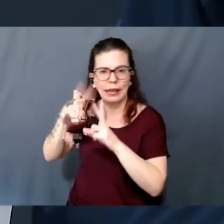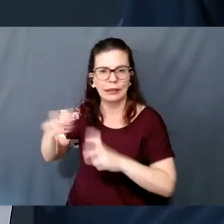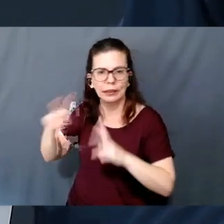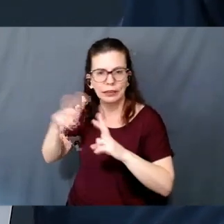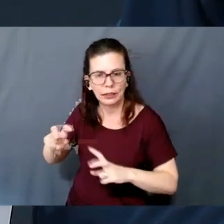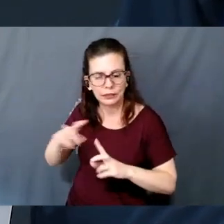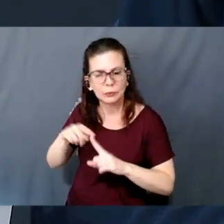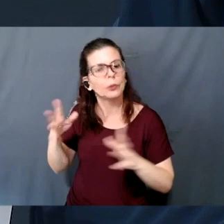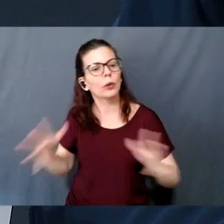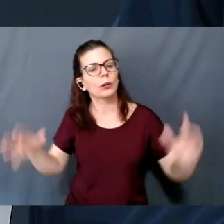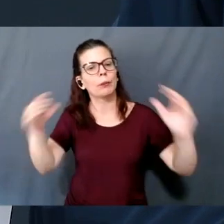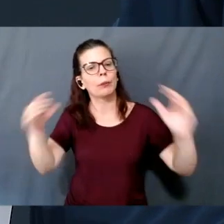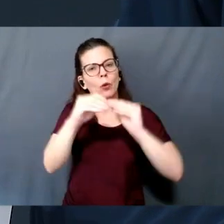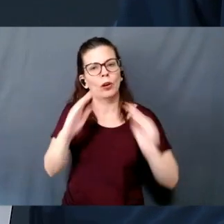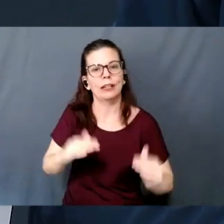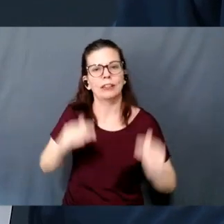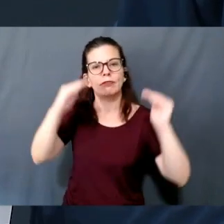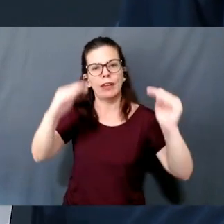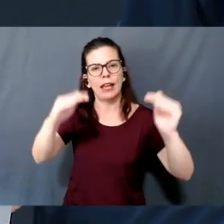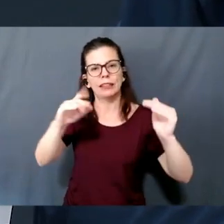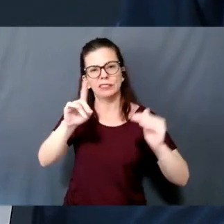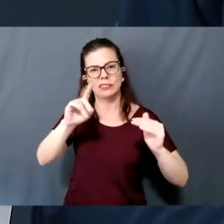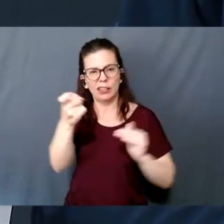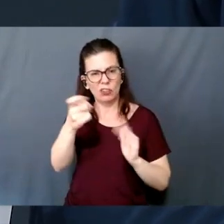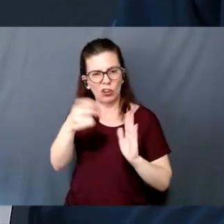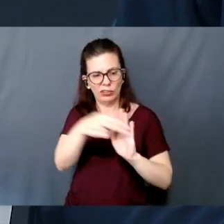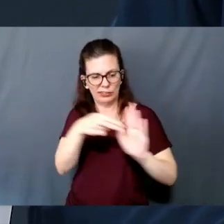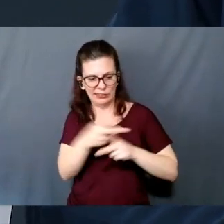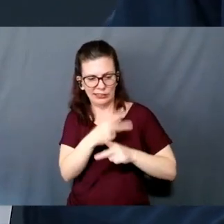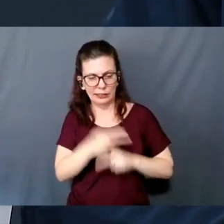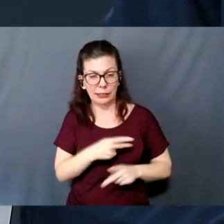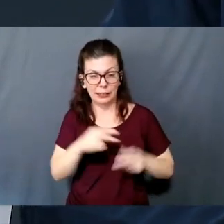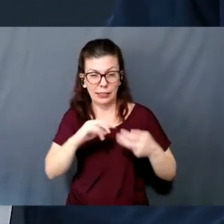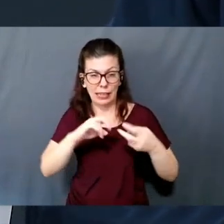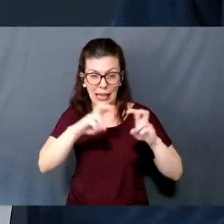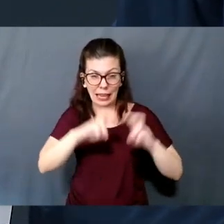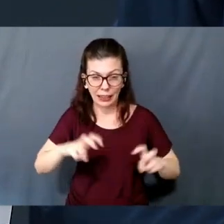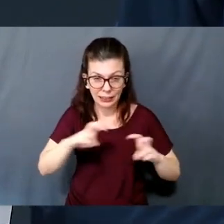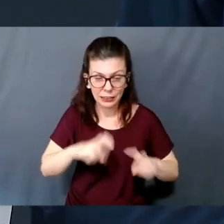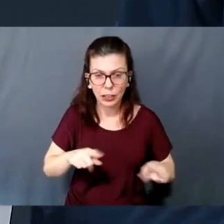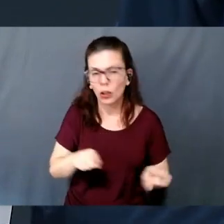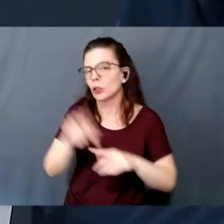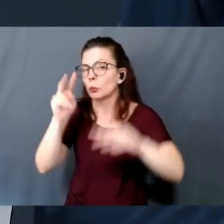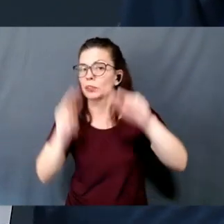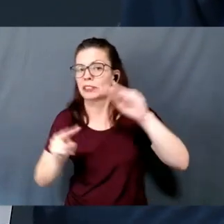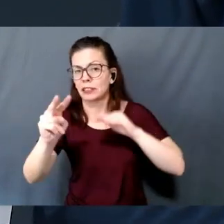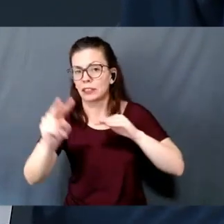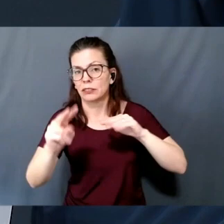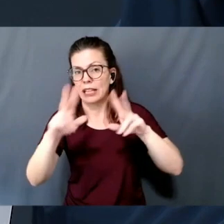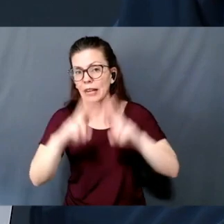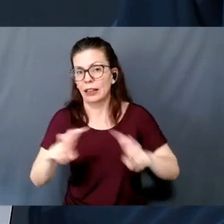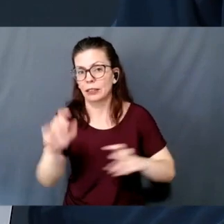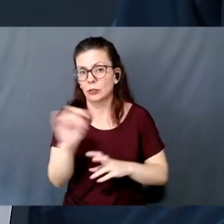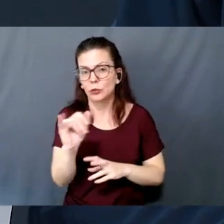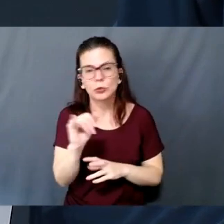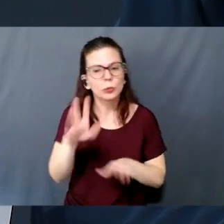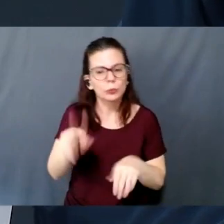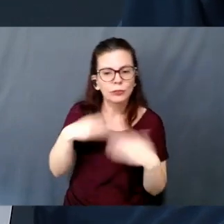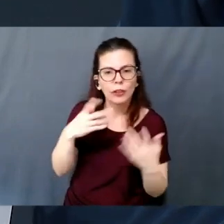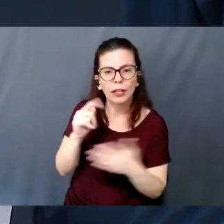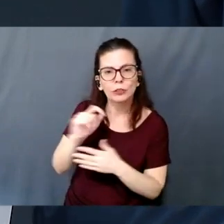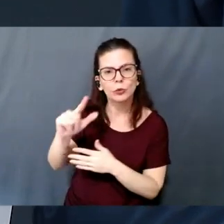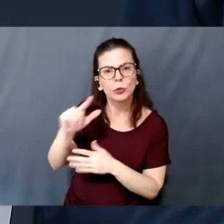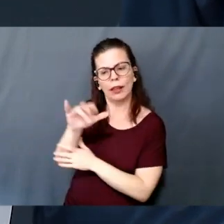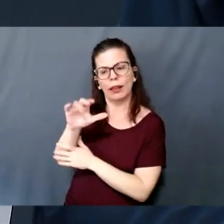advanced diagnostic analytics and even predictive analytics, giving them a tool like Canvas enables them to be able